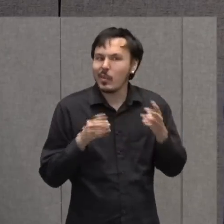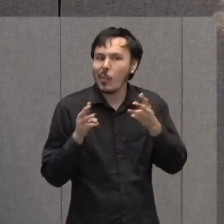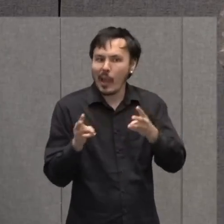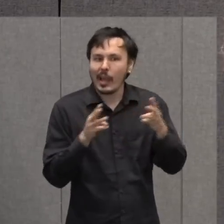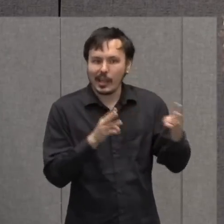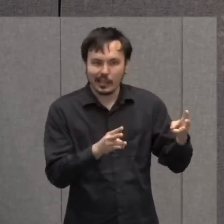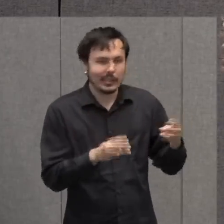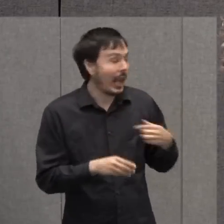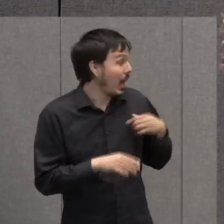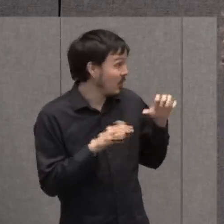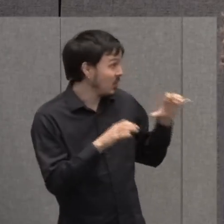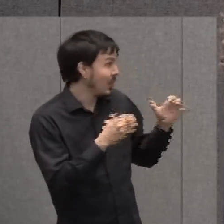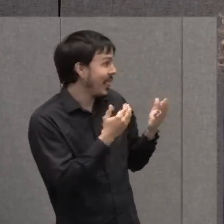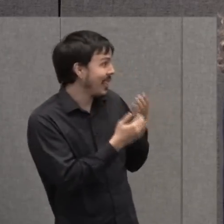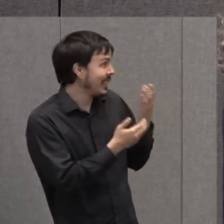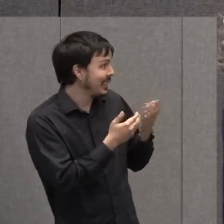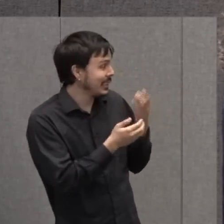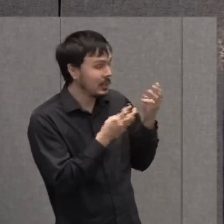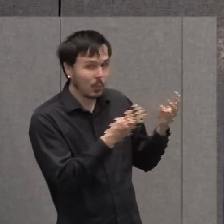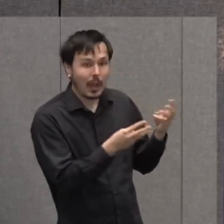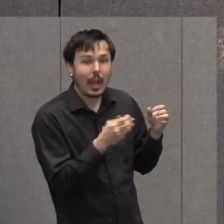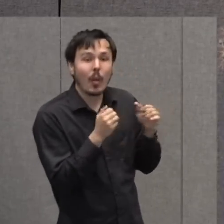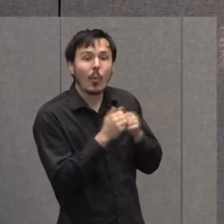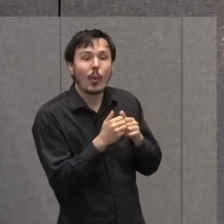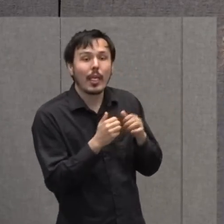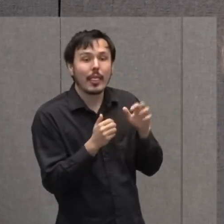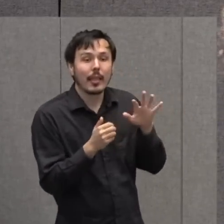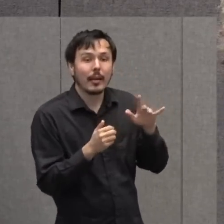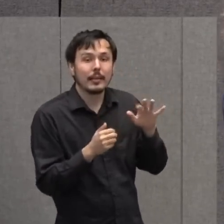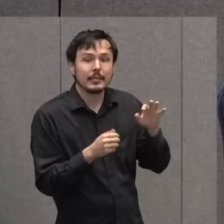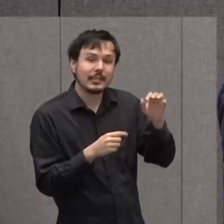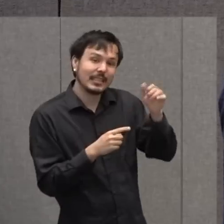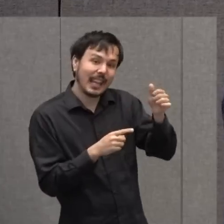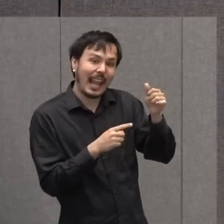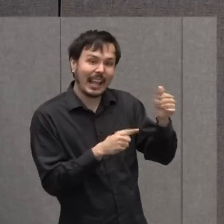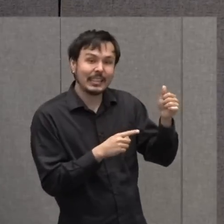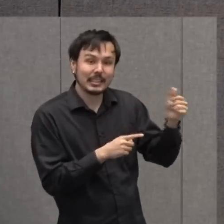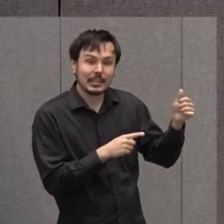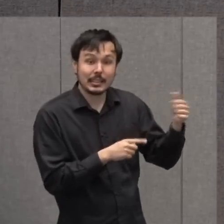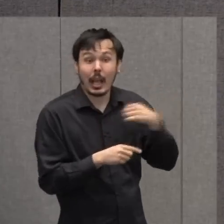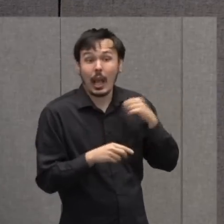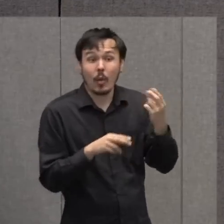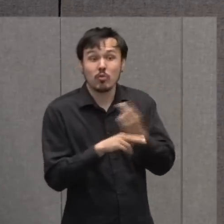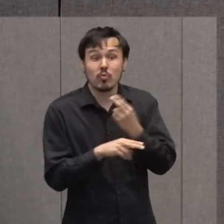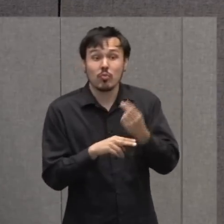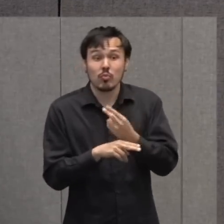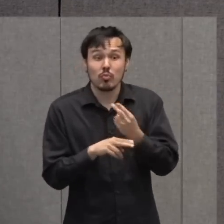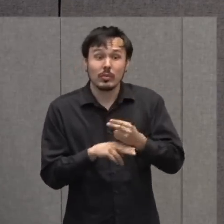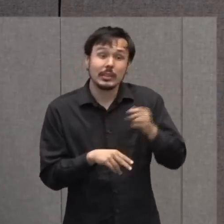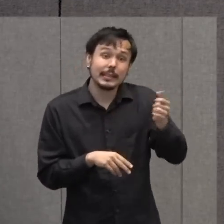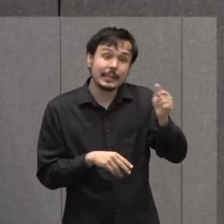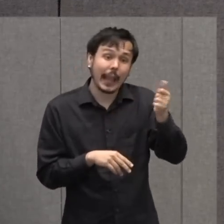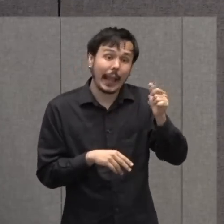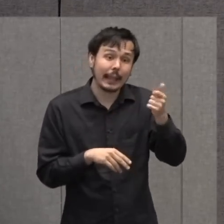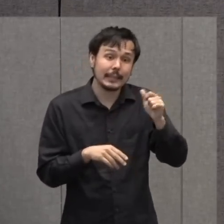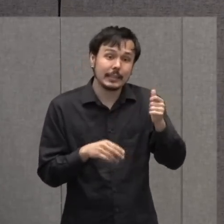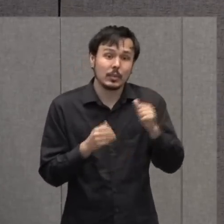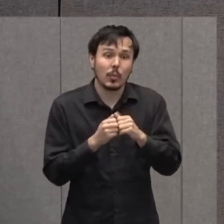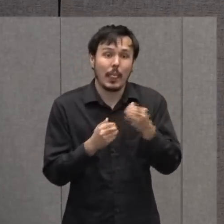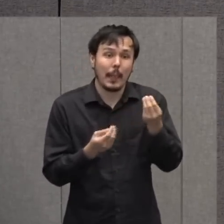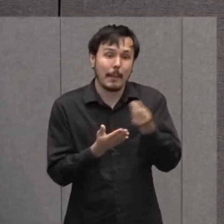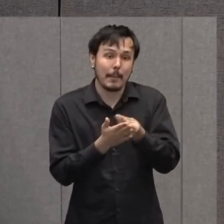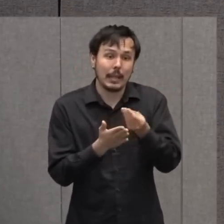I'd do it the easiest way. Okay. If these are tens in base 10, then I would use tens in money. And